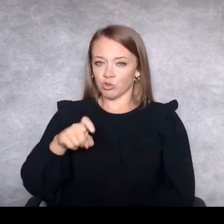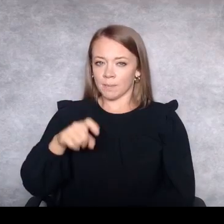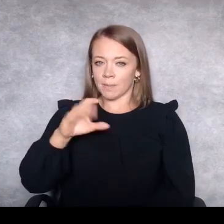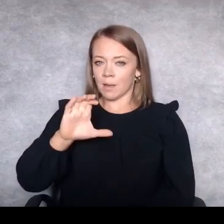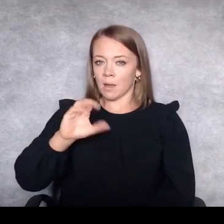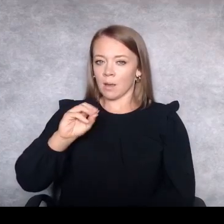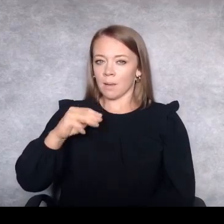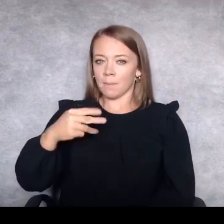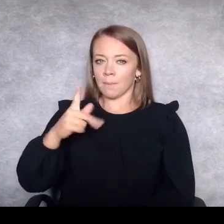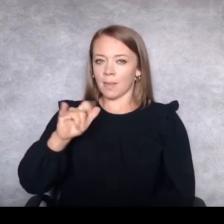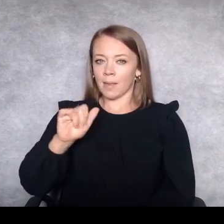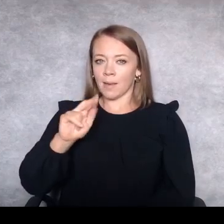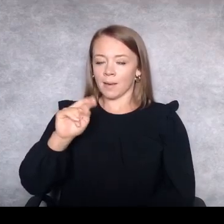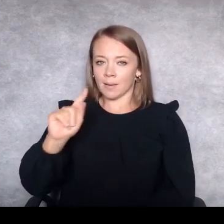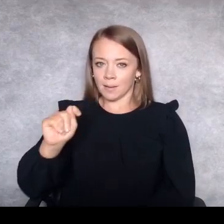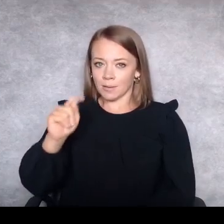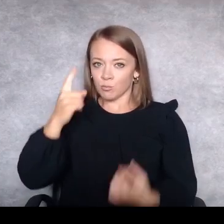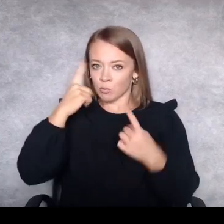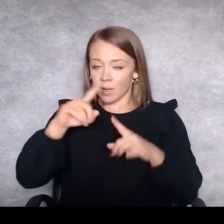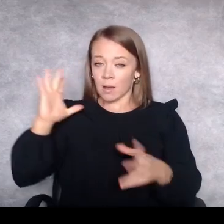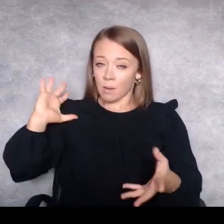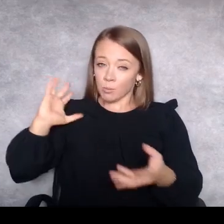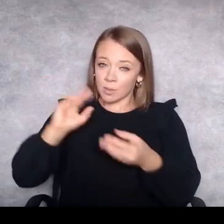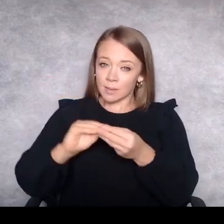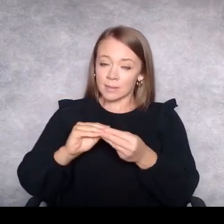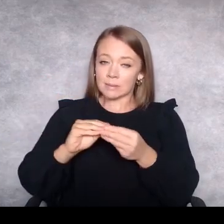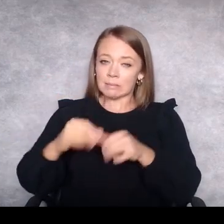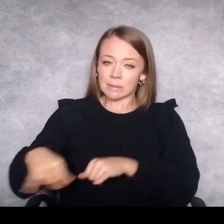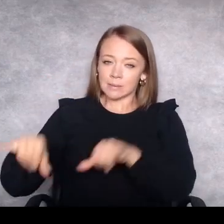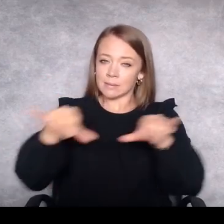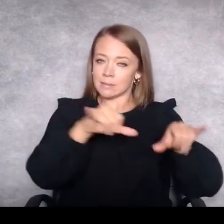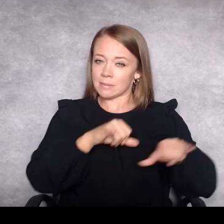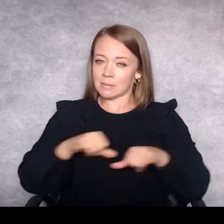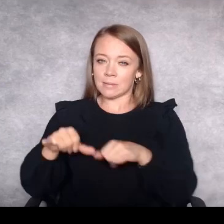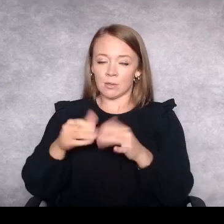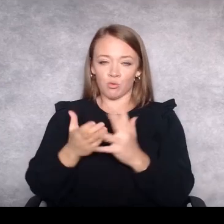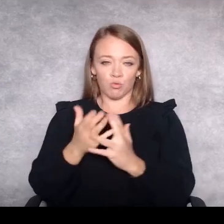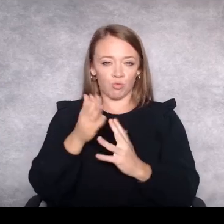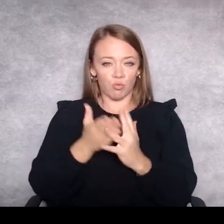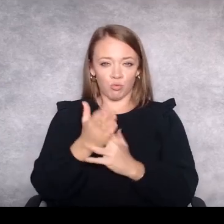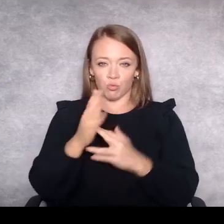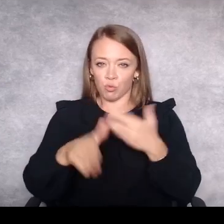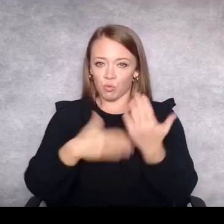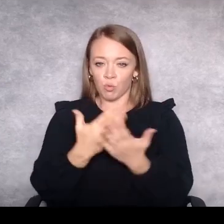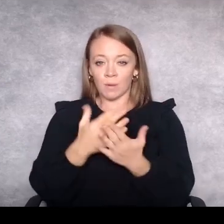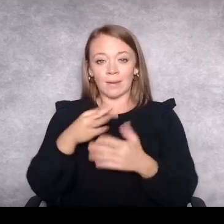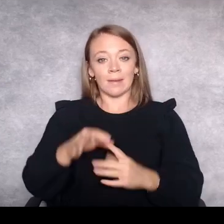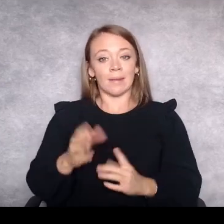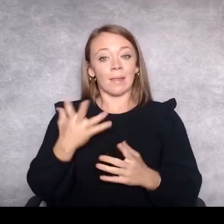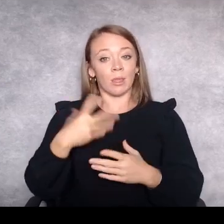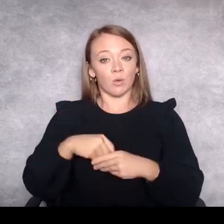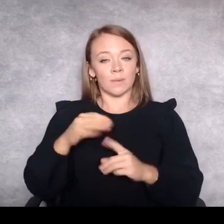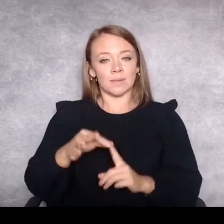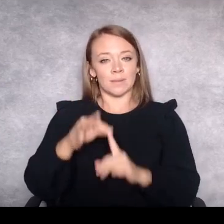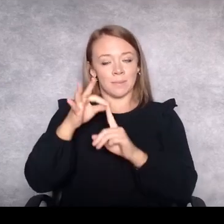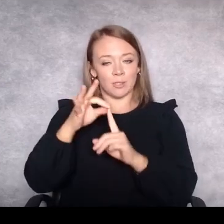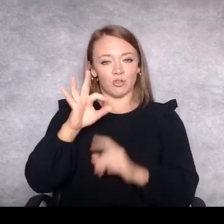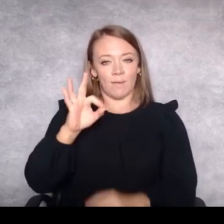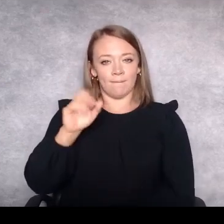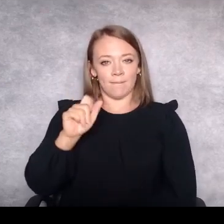IEP should be compliant, comprehensive, and consistent throughout, which includes the special